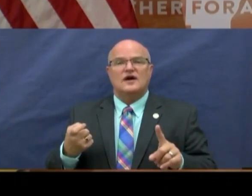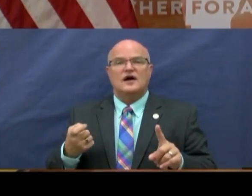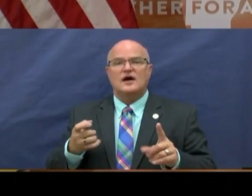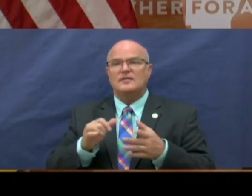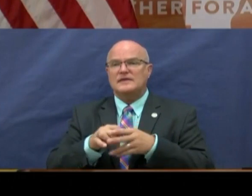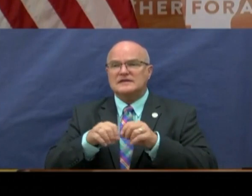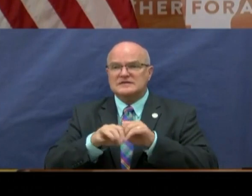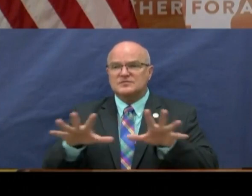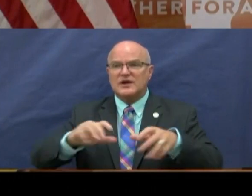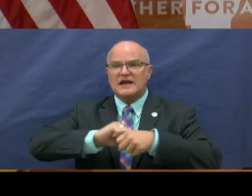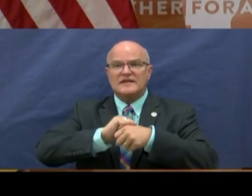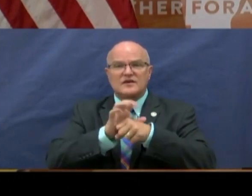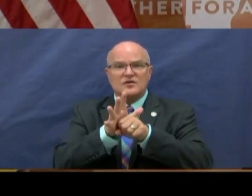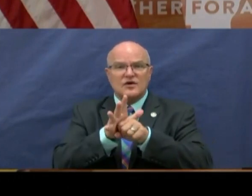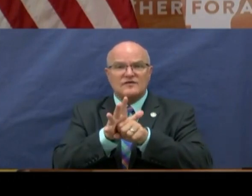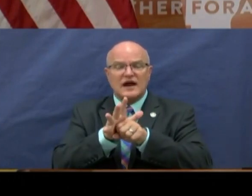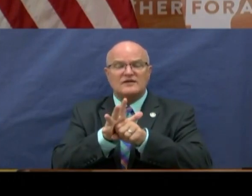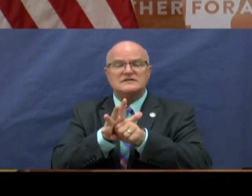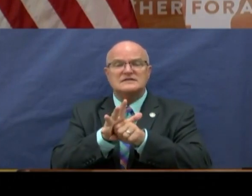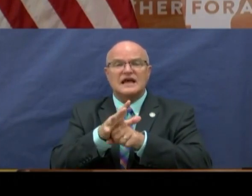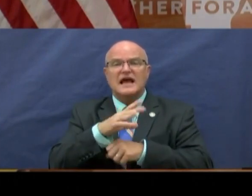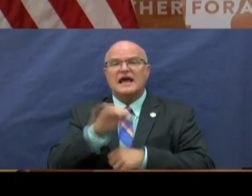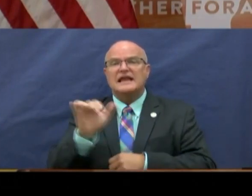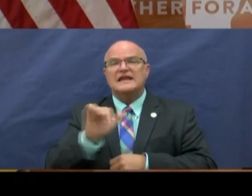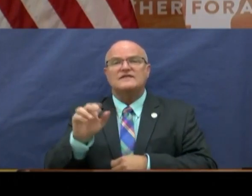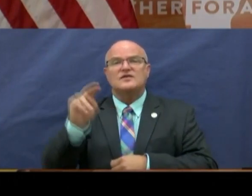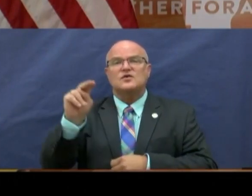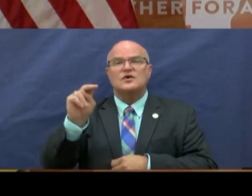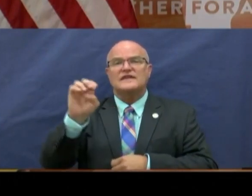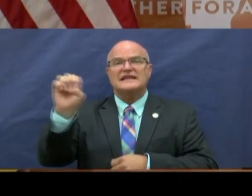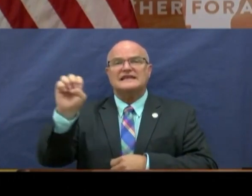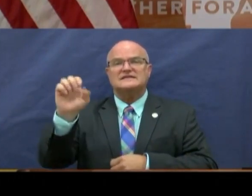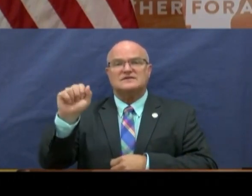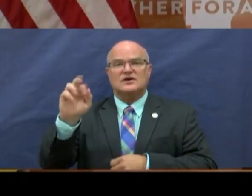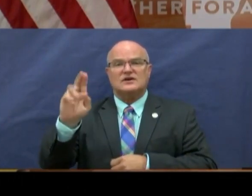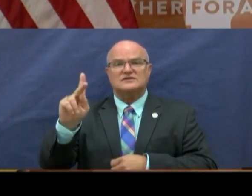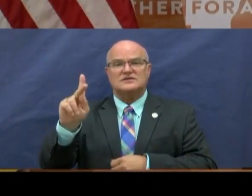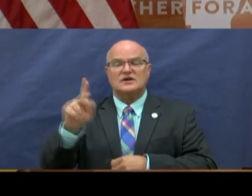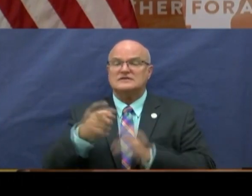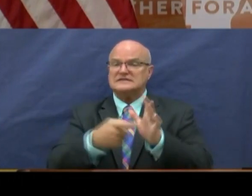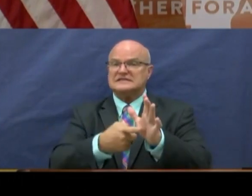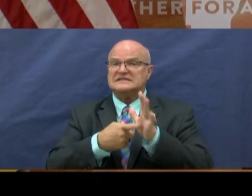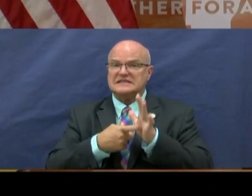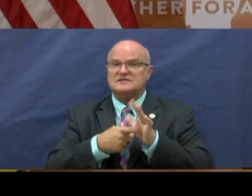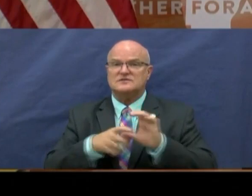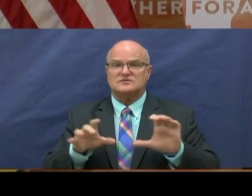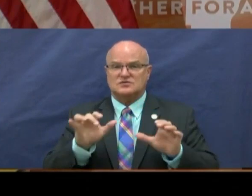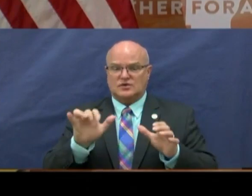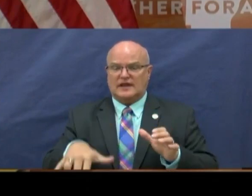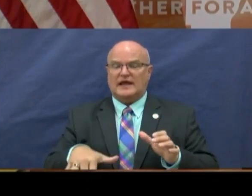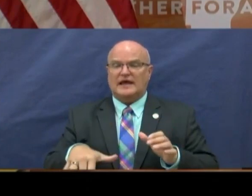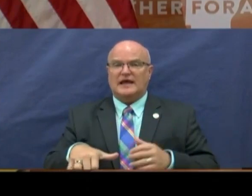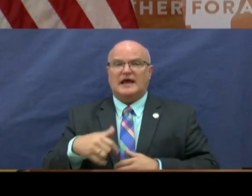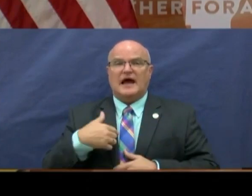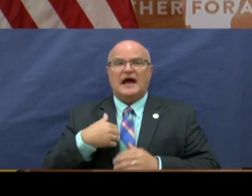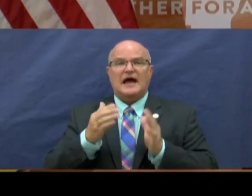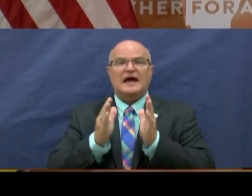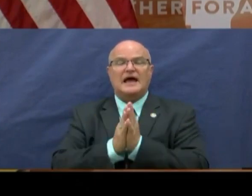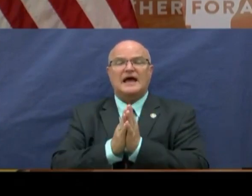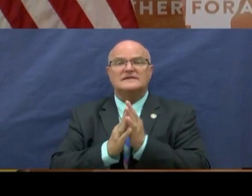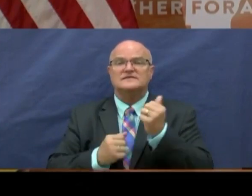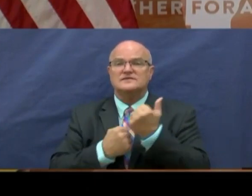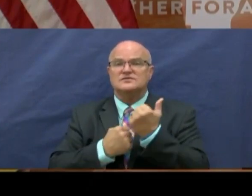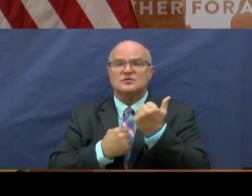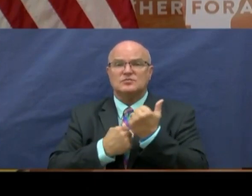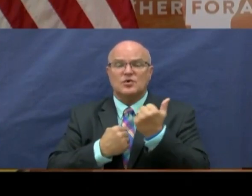the spread of the virus, and even in Northeast Arkansas, it is essential to do this. And I've asked for the support,